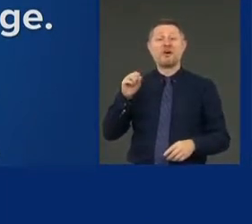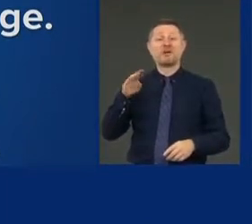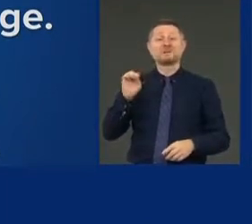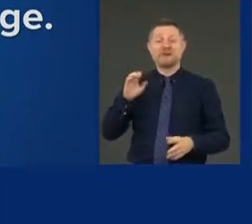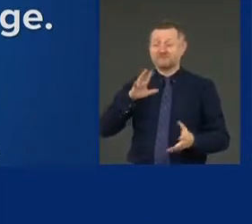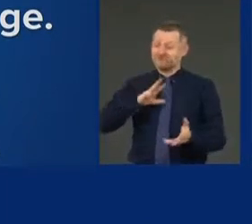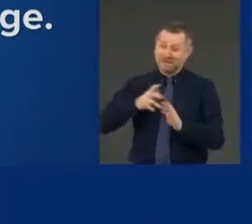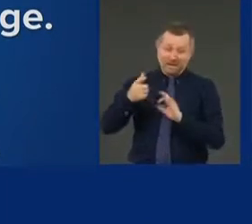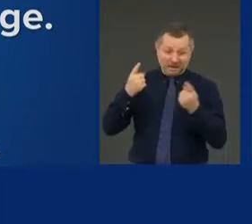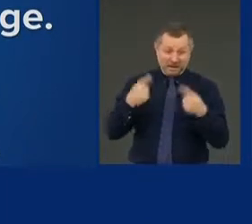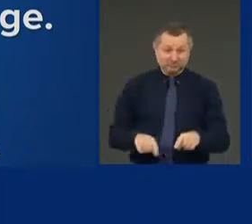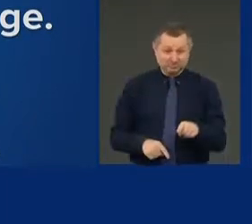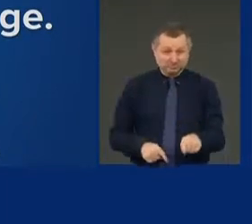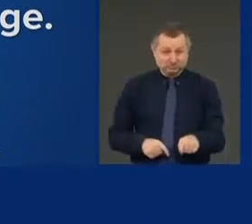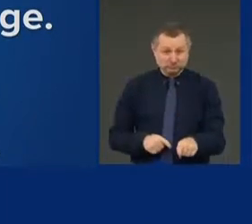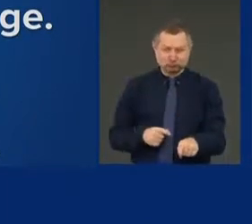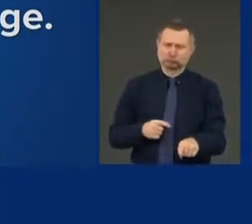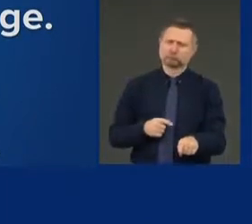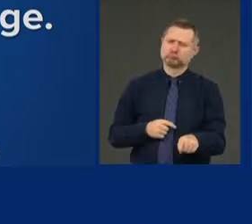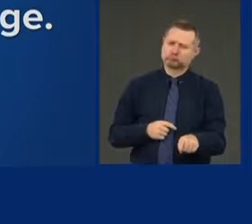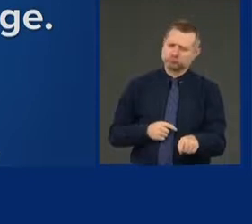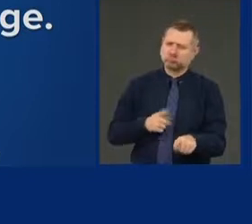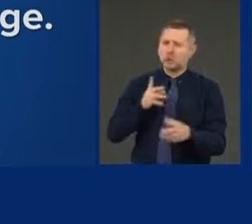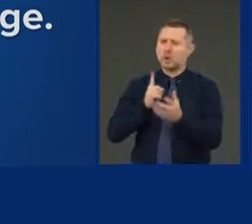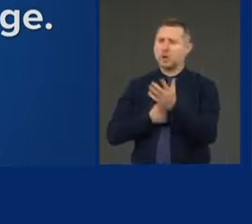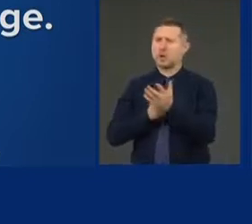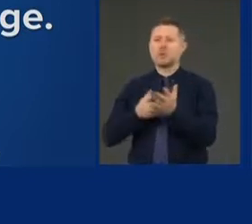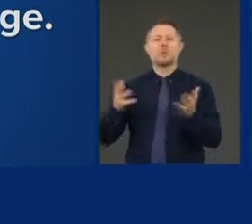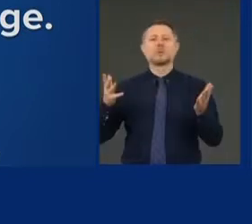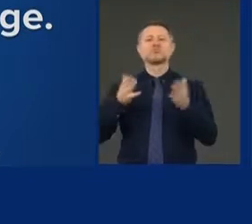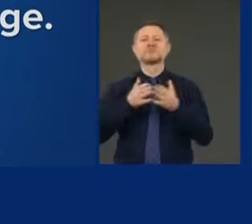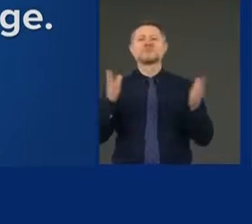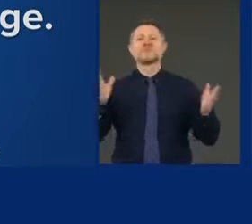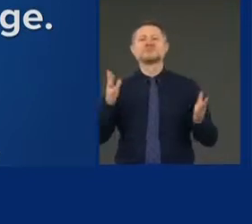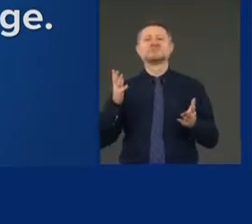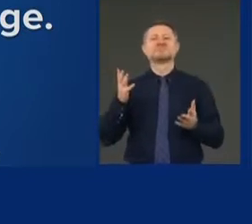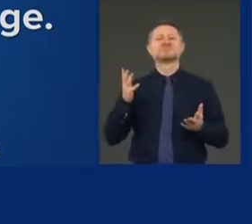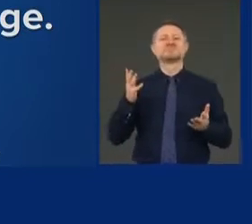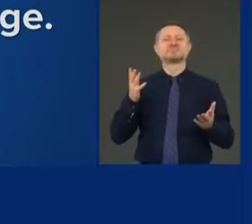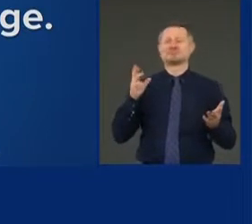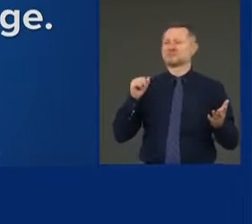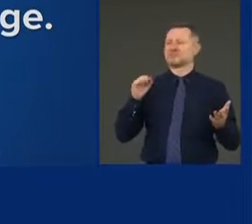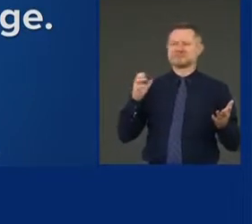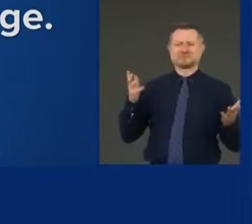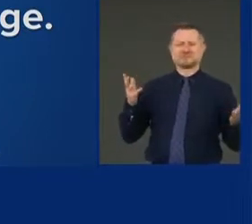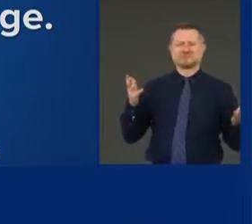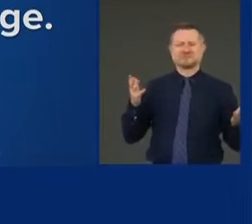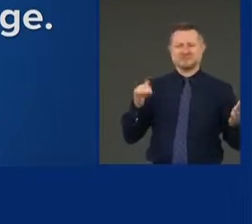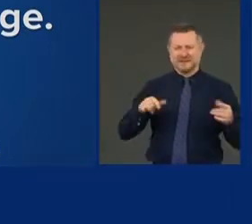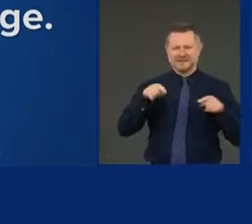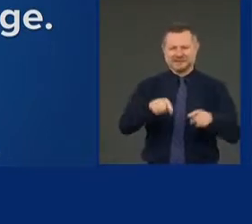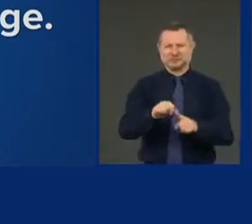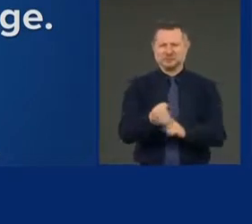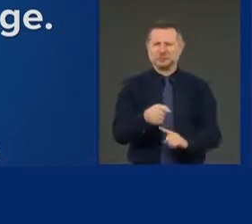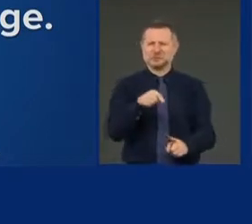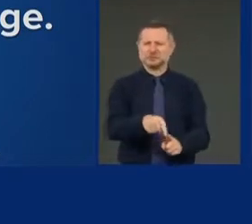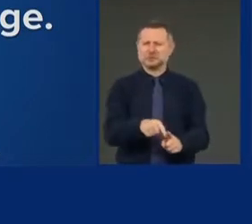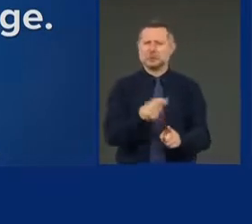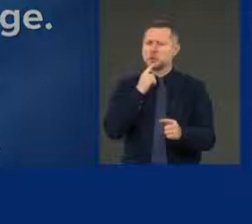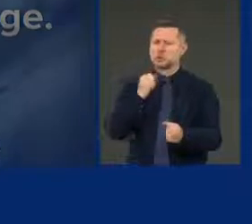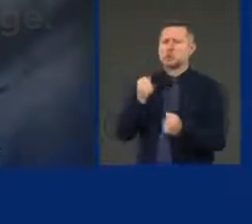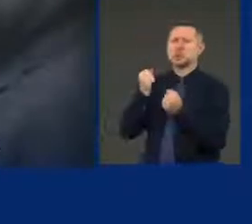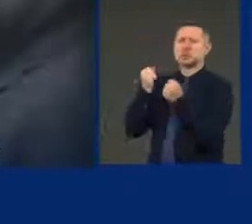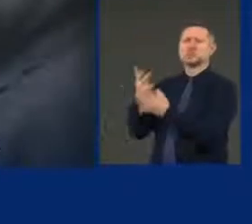to honestly addressing the situation that incited the violence.